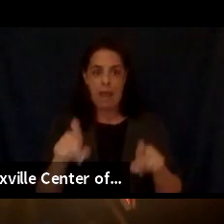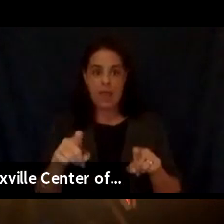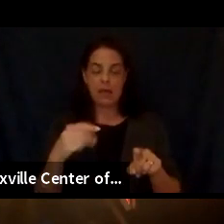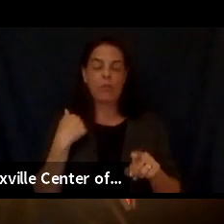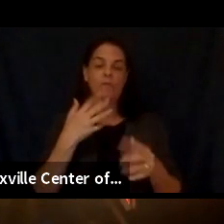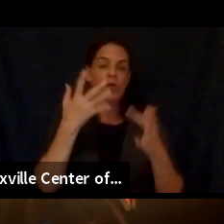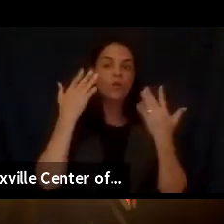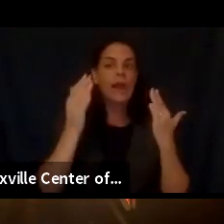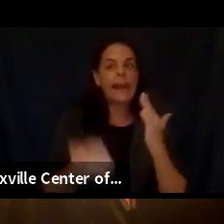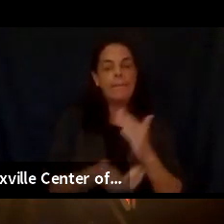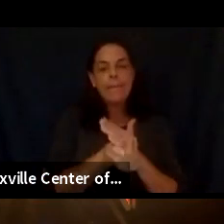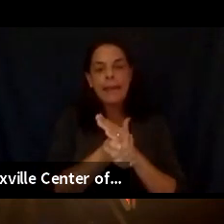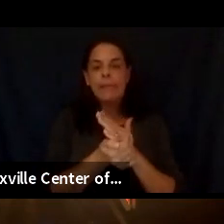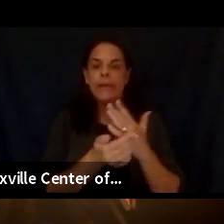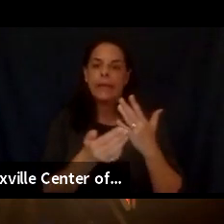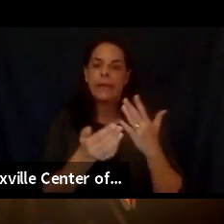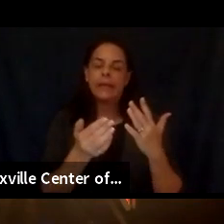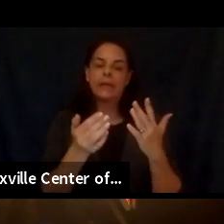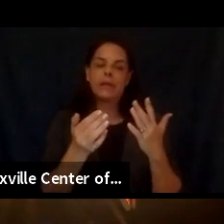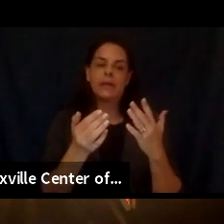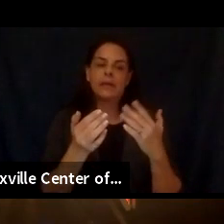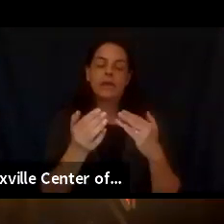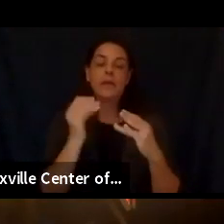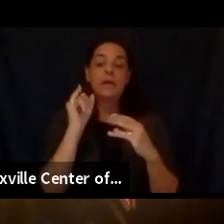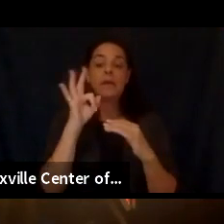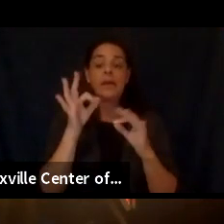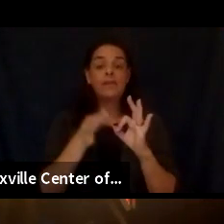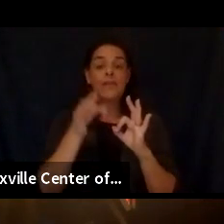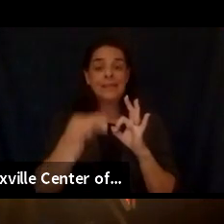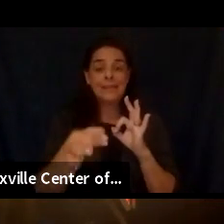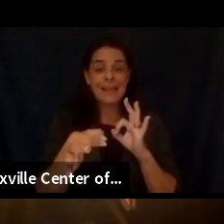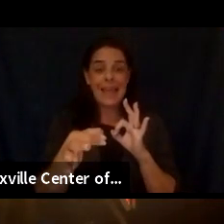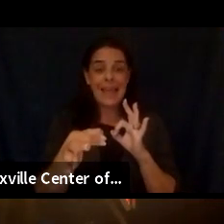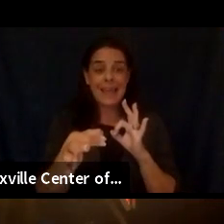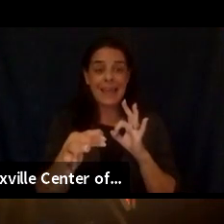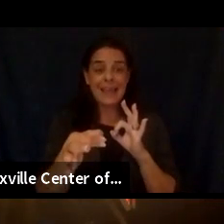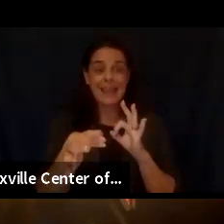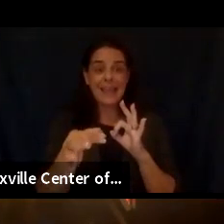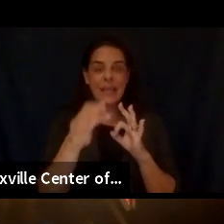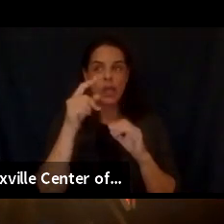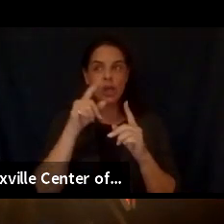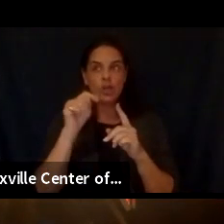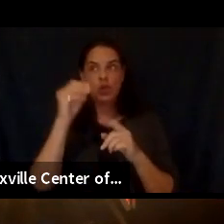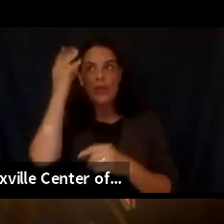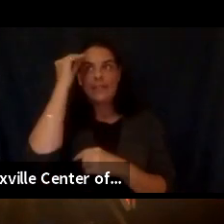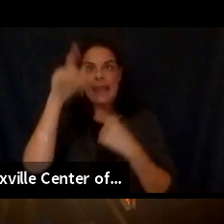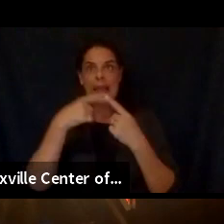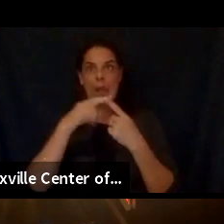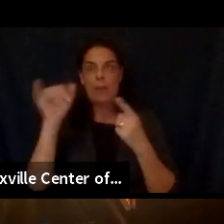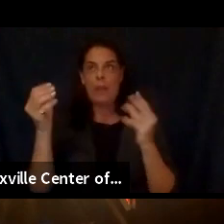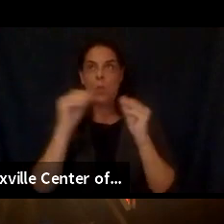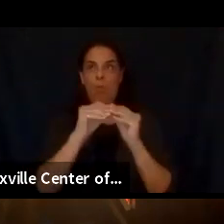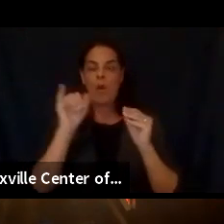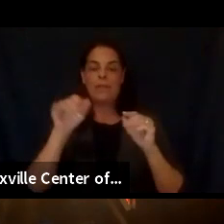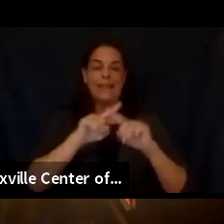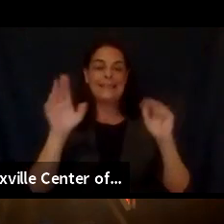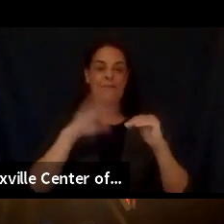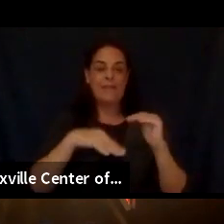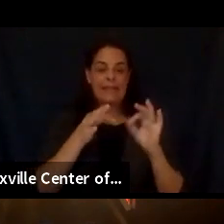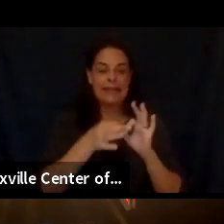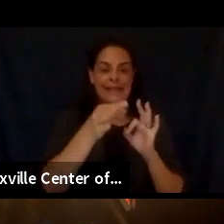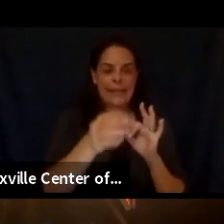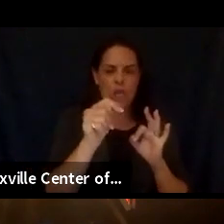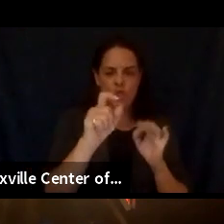amendment. We would have to, but if it's delay to conceptually think about it more, that's a different thing than delay to get the